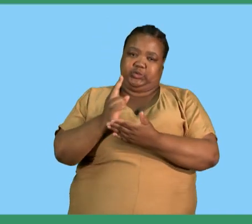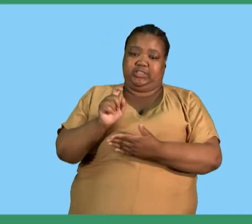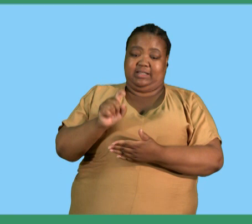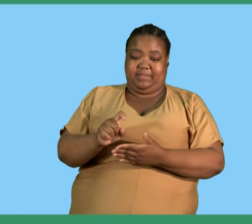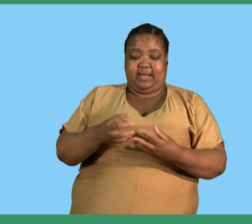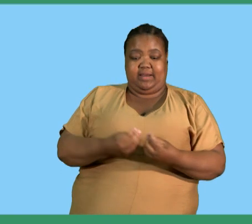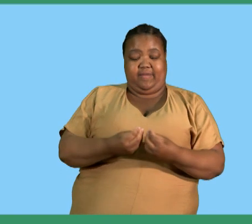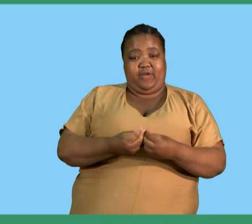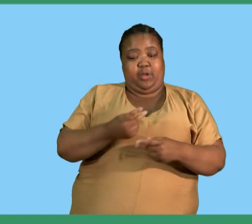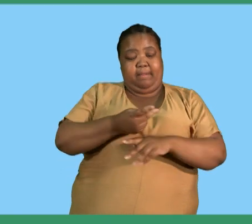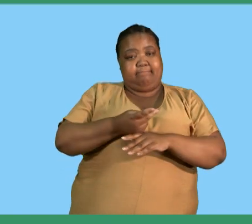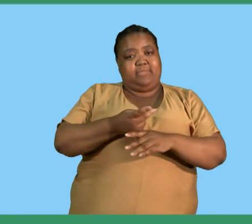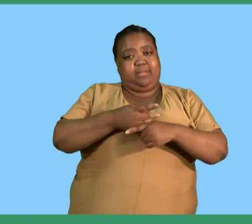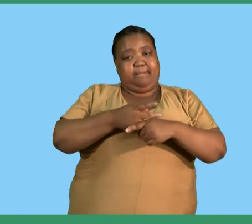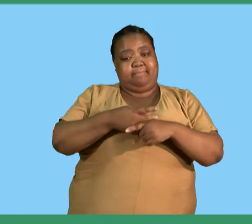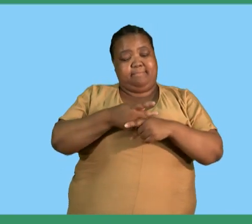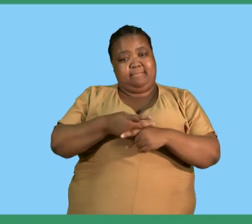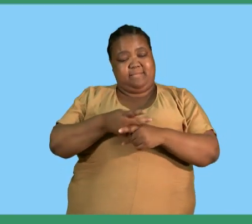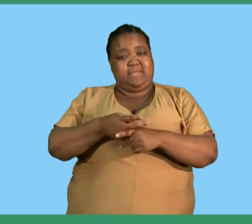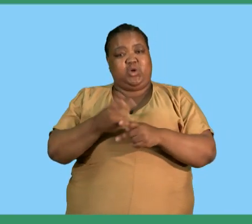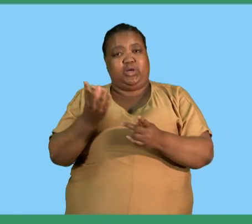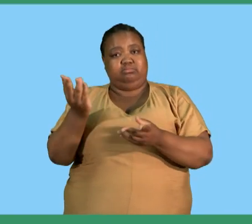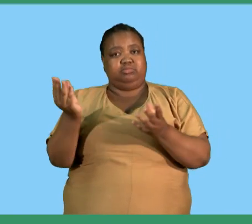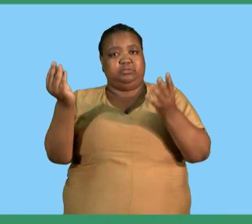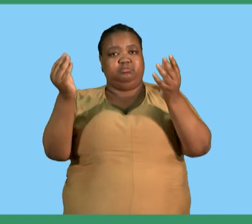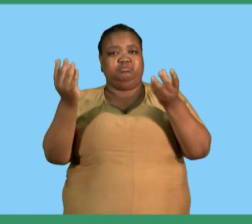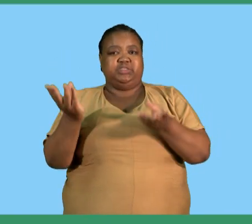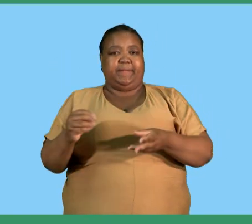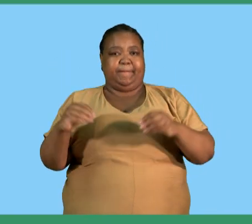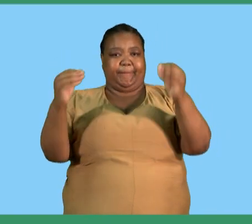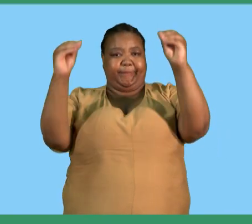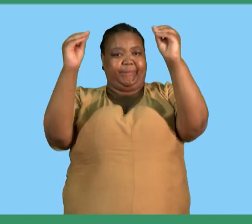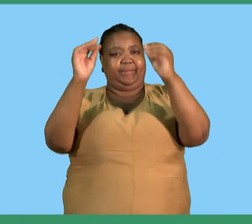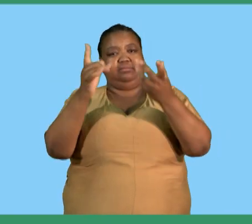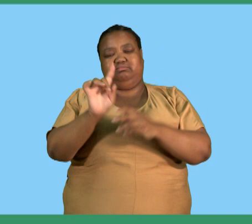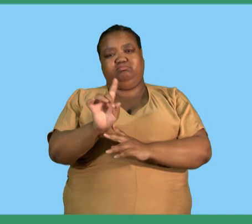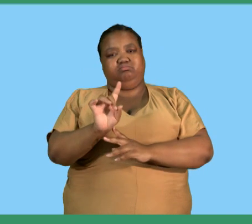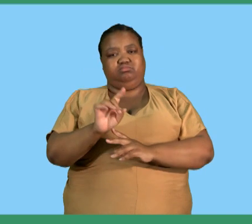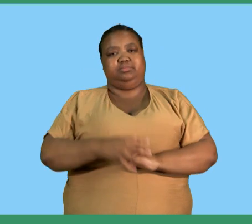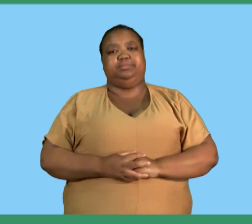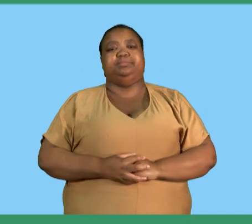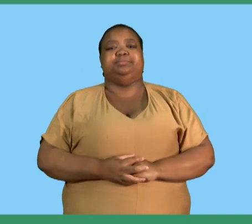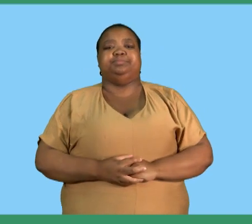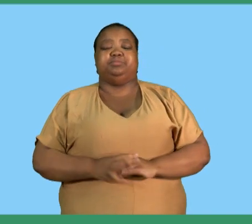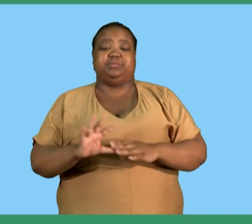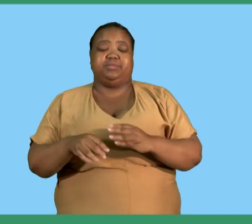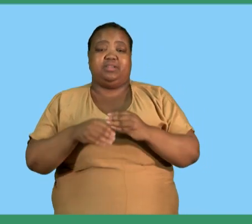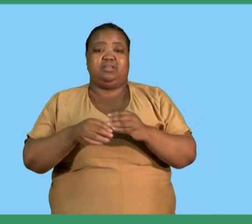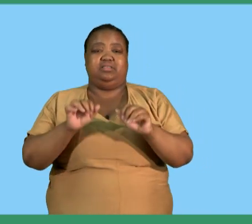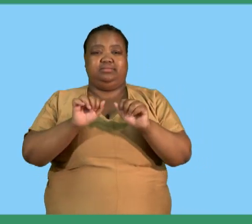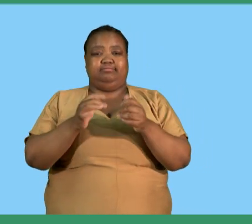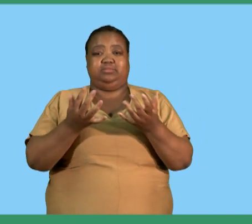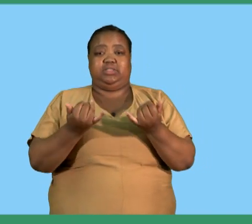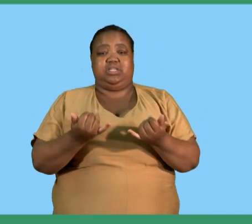not exaggerate the merits of the products or give them false promises. Right, using fine print to conceal. What